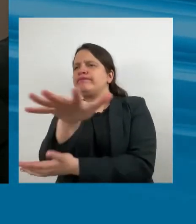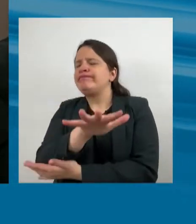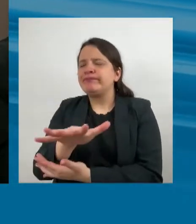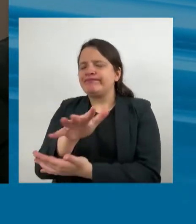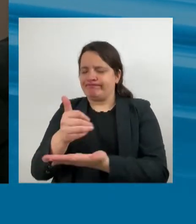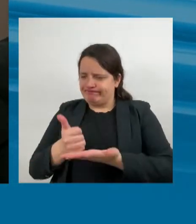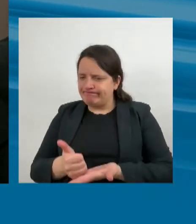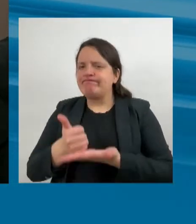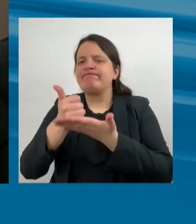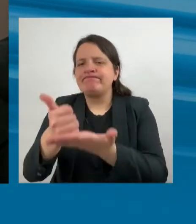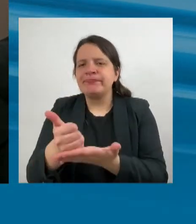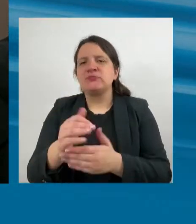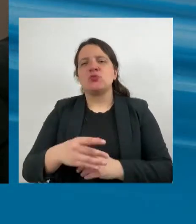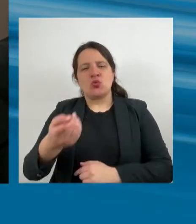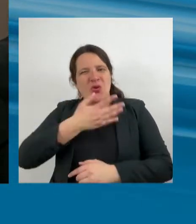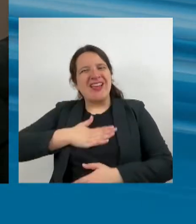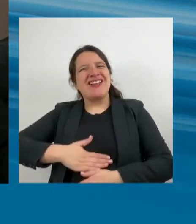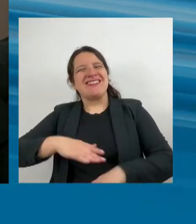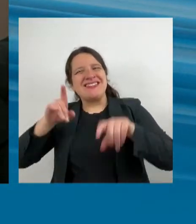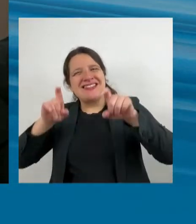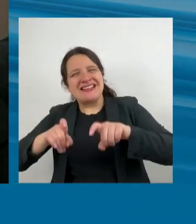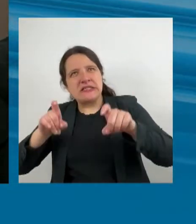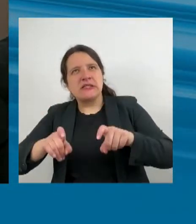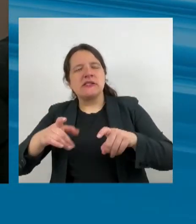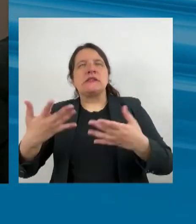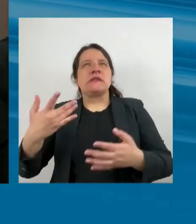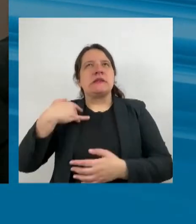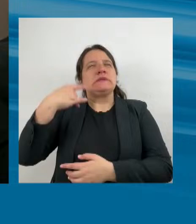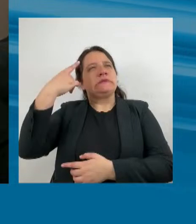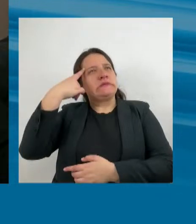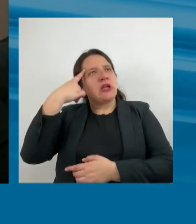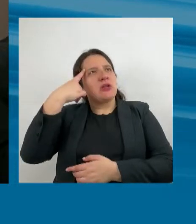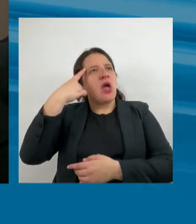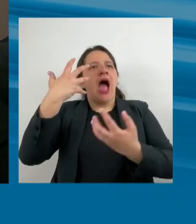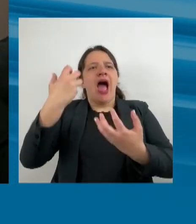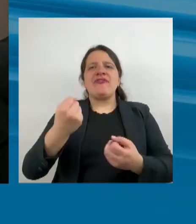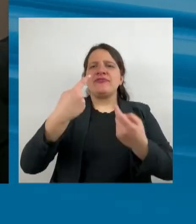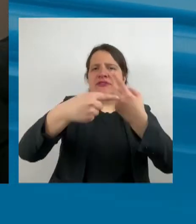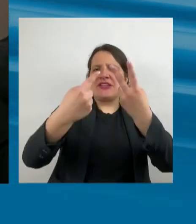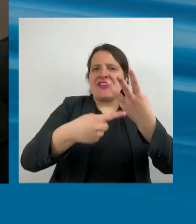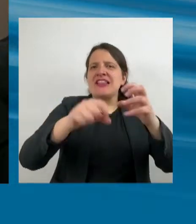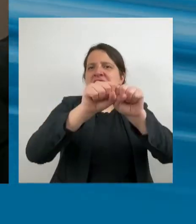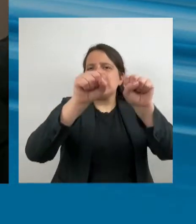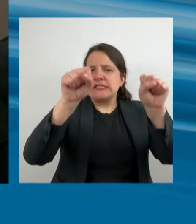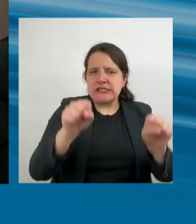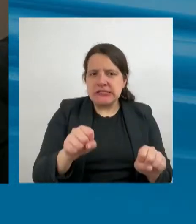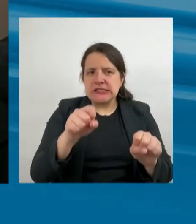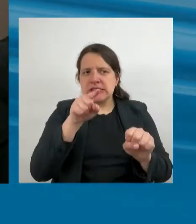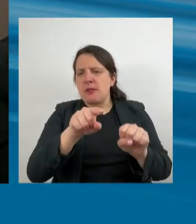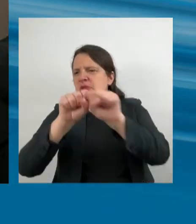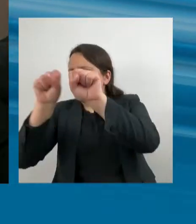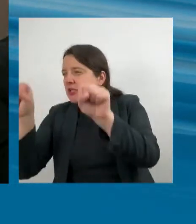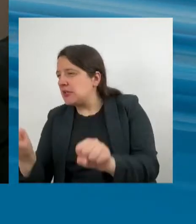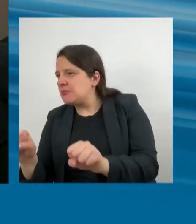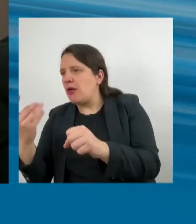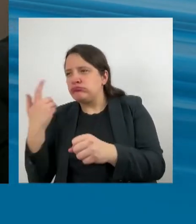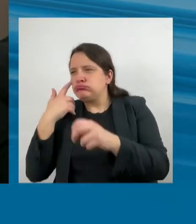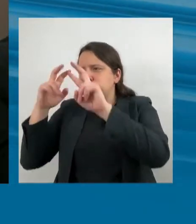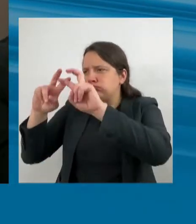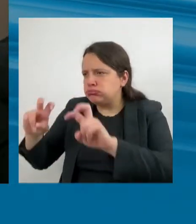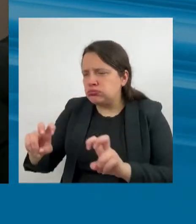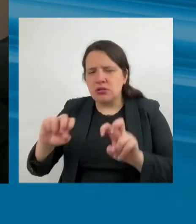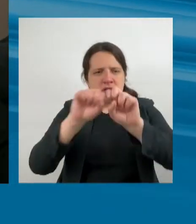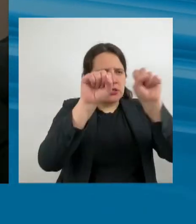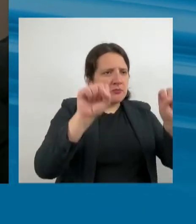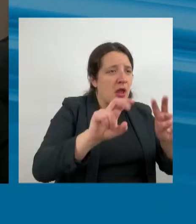subject existing mechanisms to new levels of critical examination, because free and fair election is